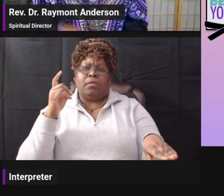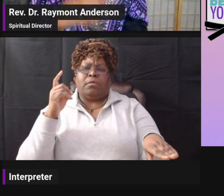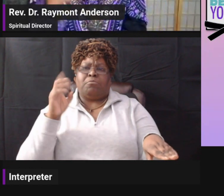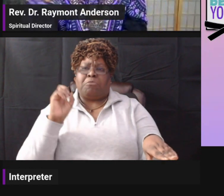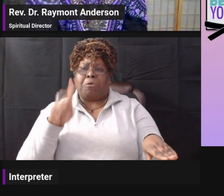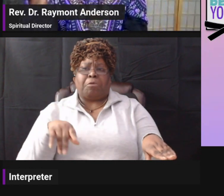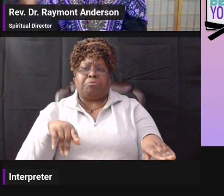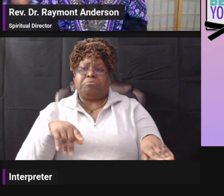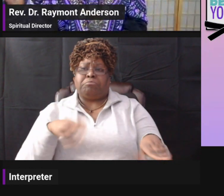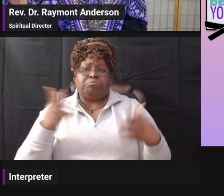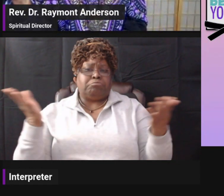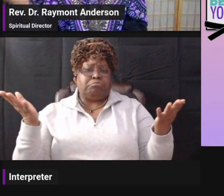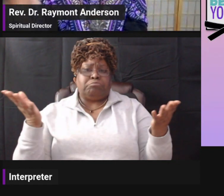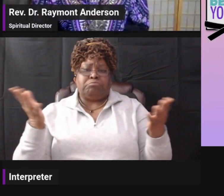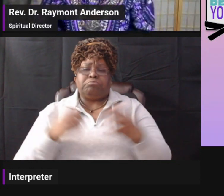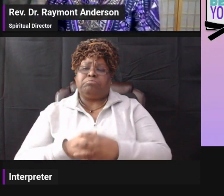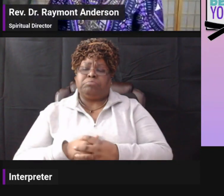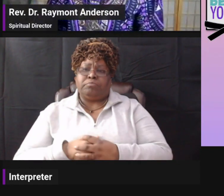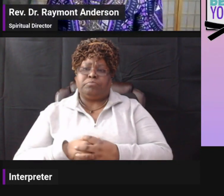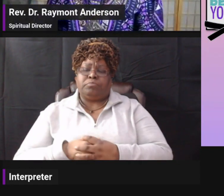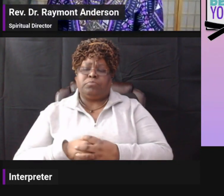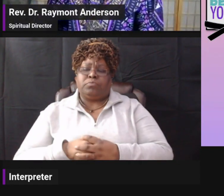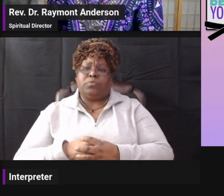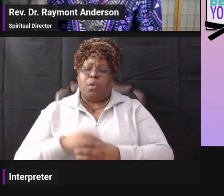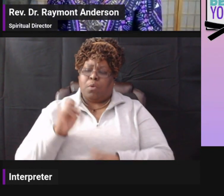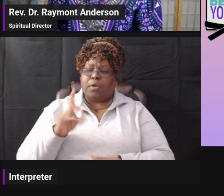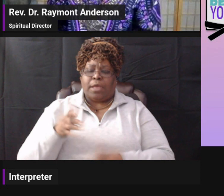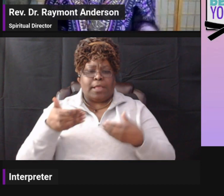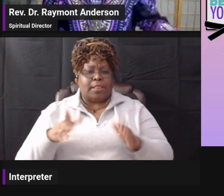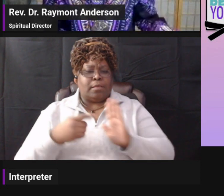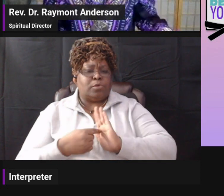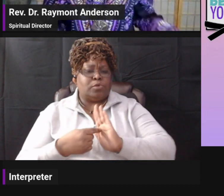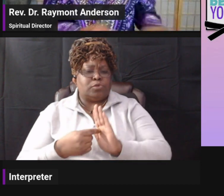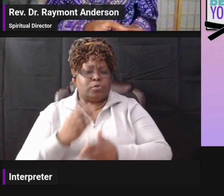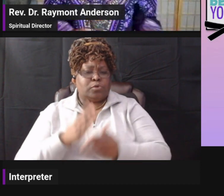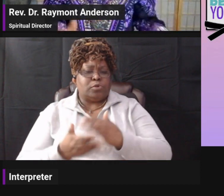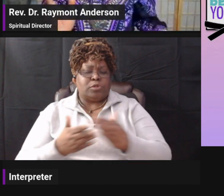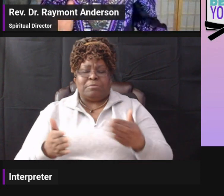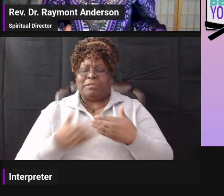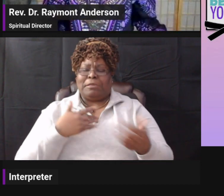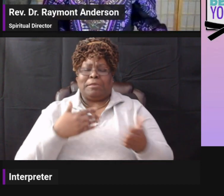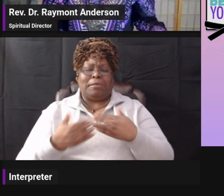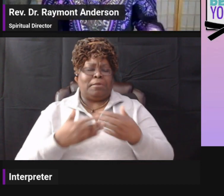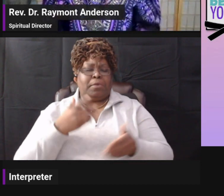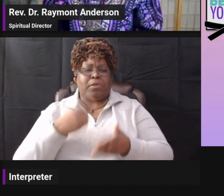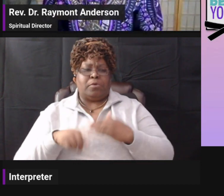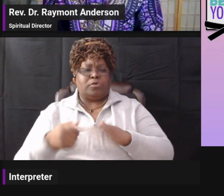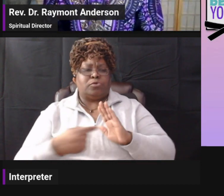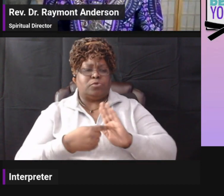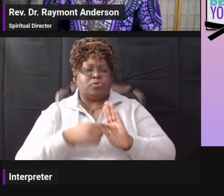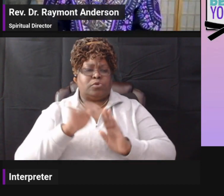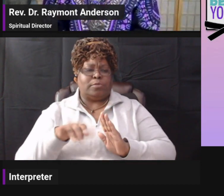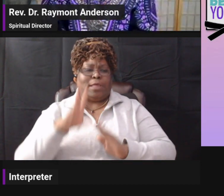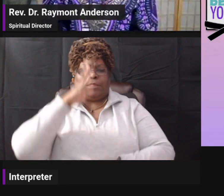because blah, blah, blah, blah, blah, blah, blah, blah. Okay, so look, let me show you something. It doesn't matter what you're showing